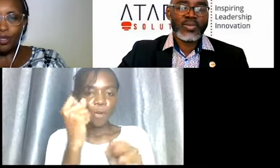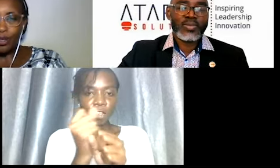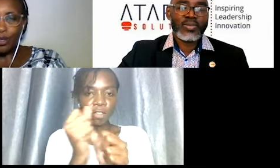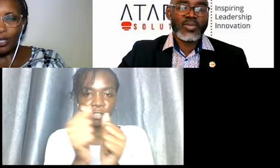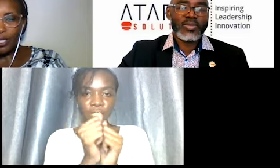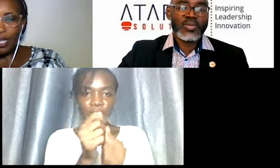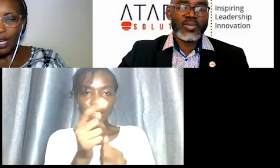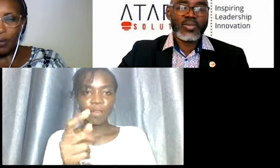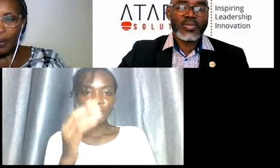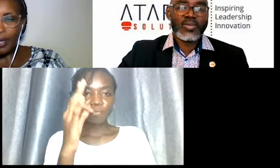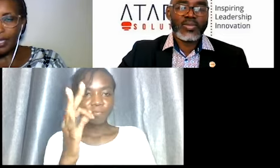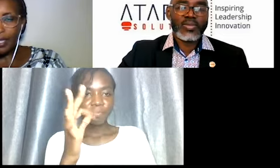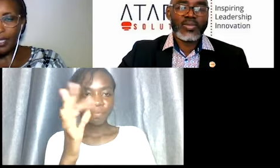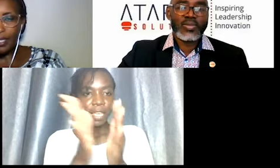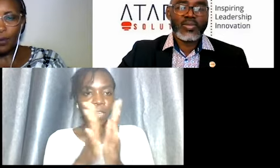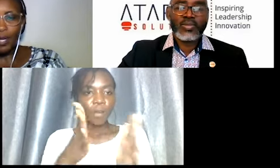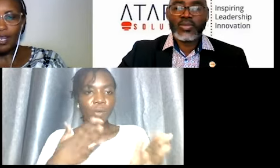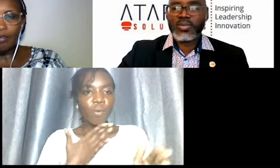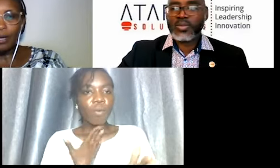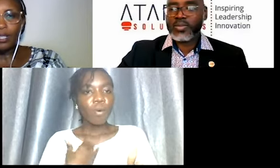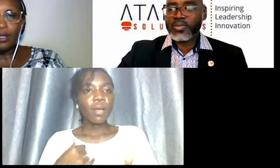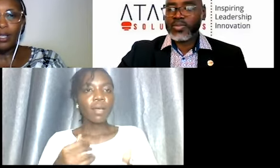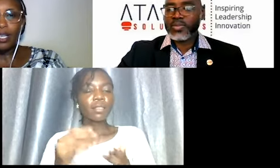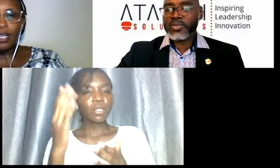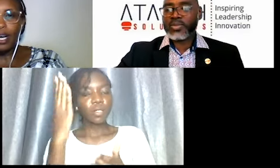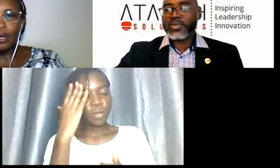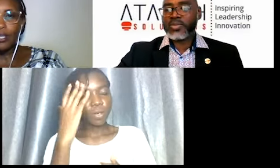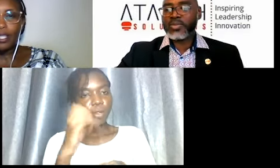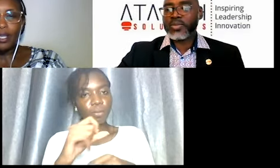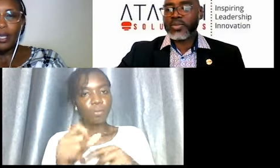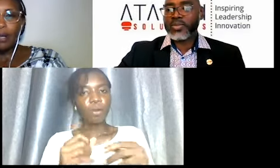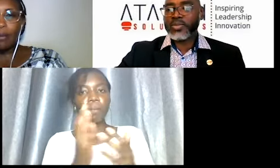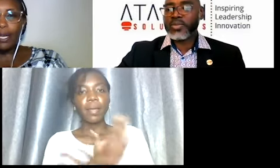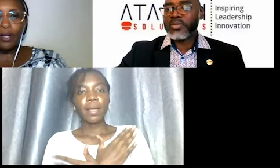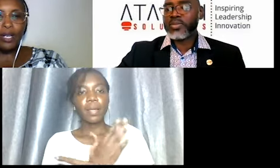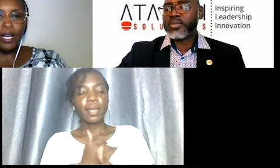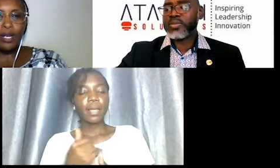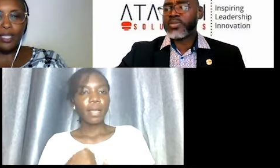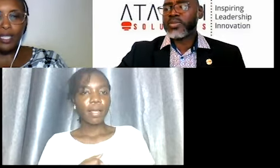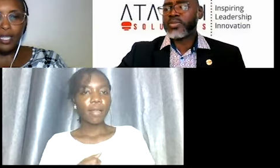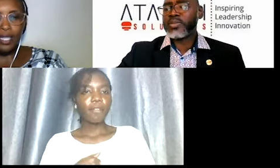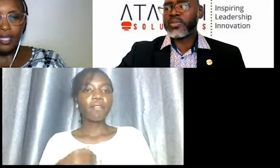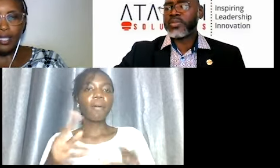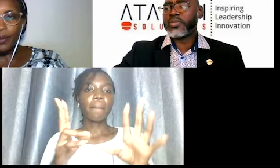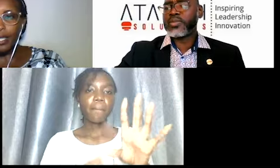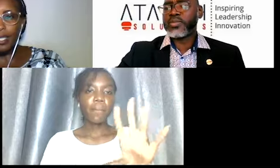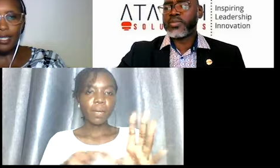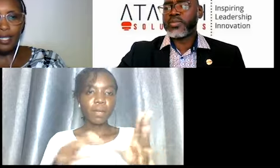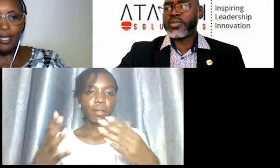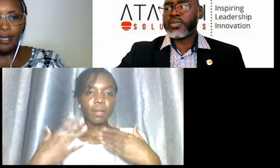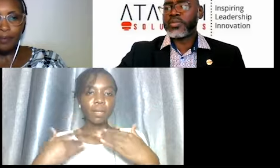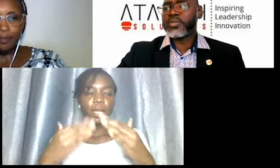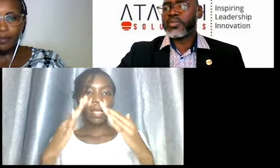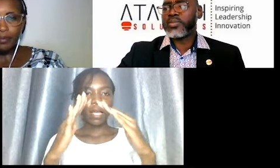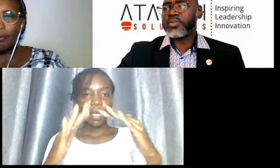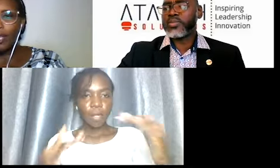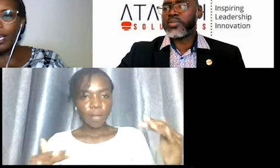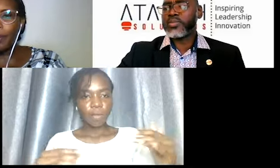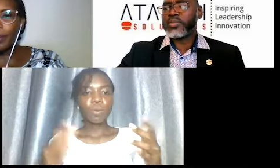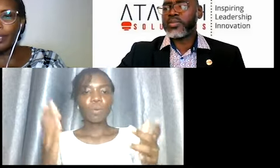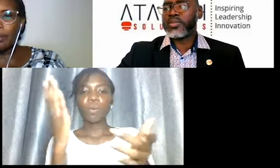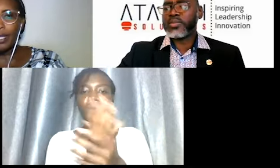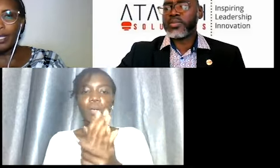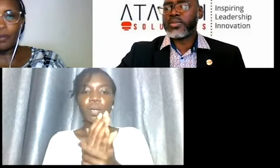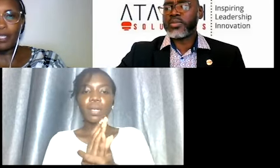me to also recognize our partners. We have Balcon Housing. Balcon Housing is a real estate